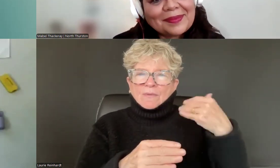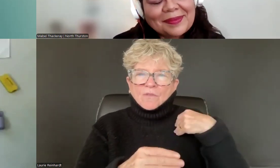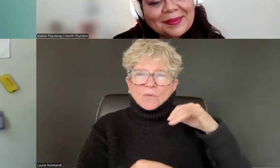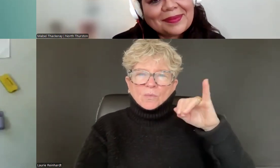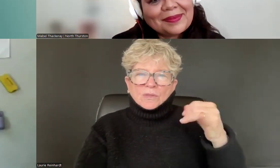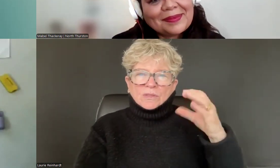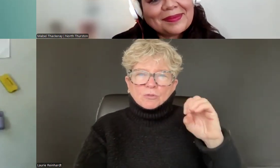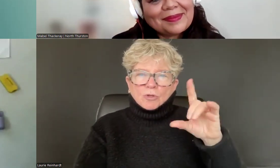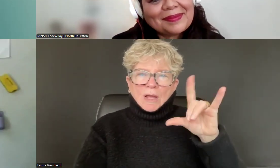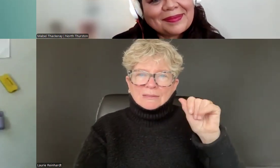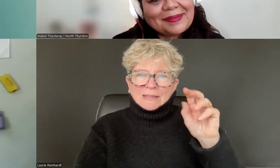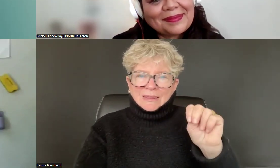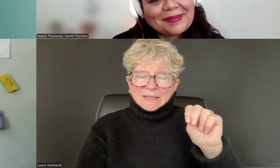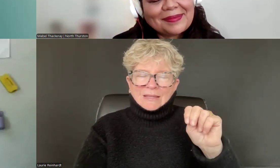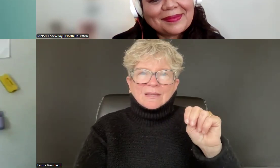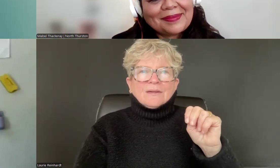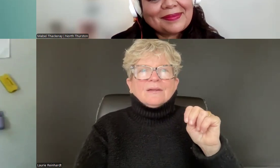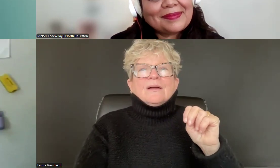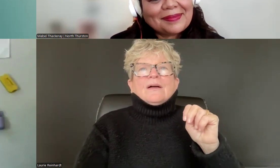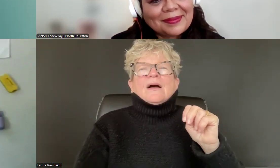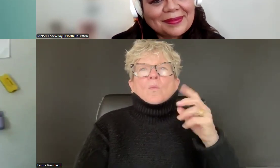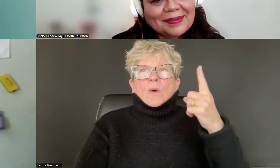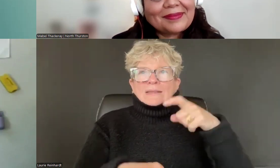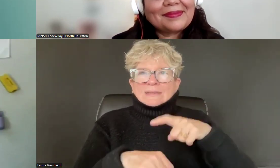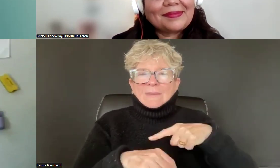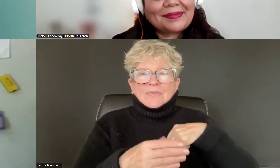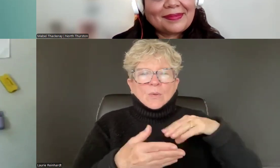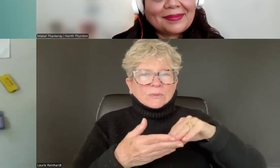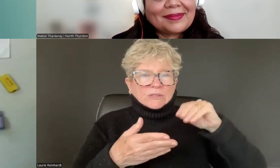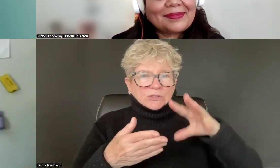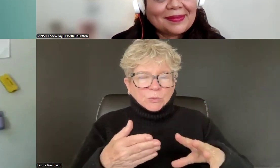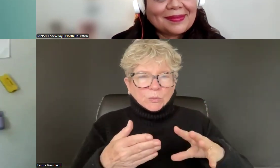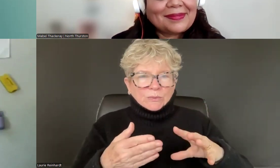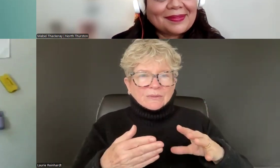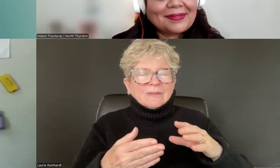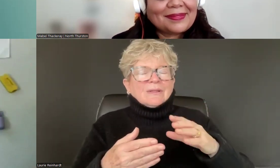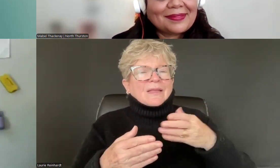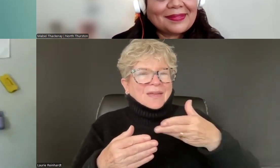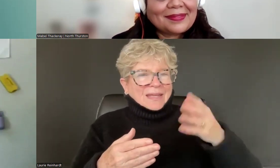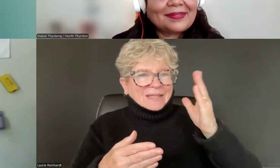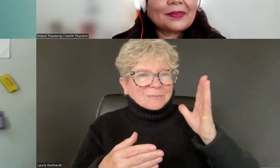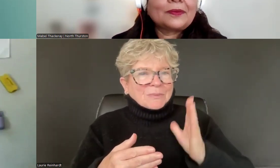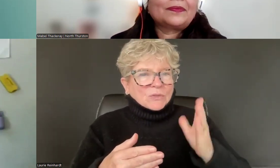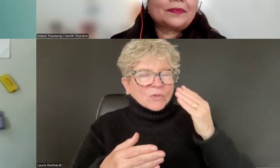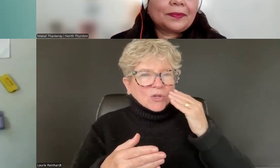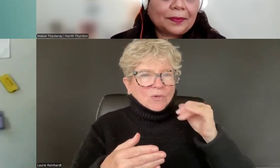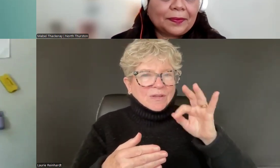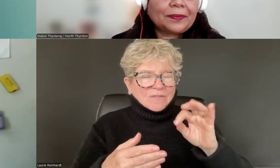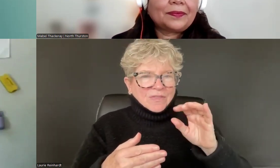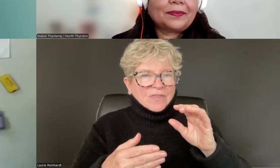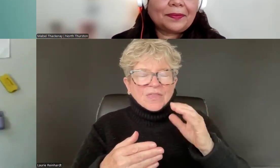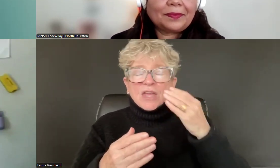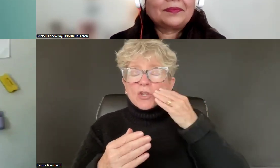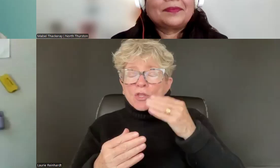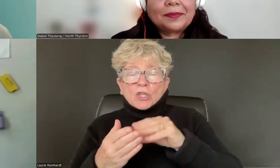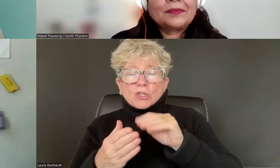was I had a student who guest speakers started, and they always knew if they needed to step out, they